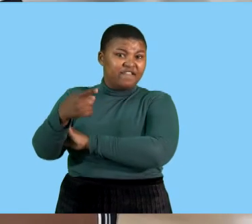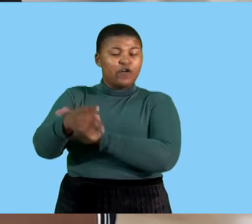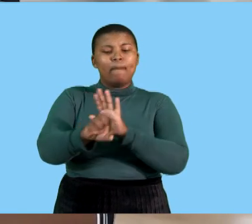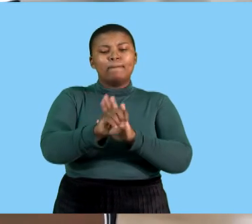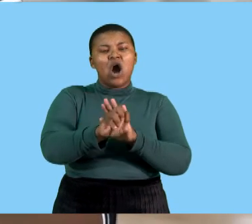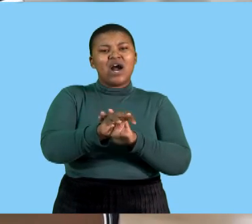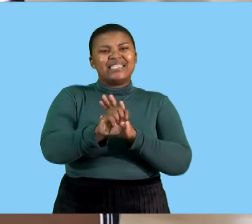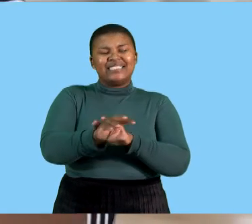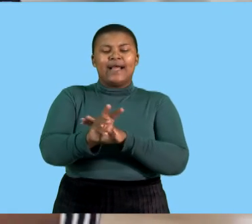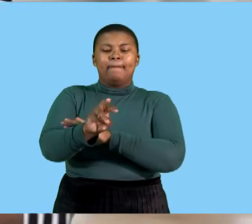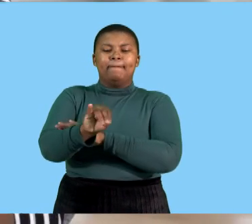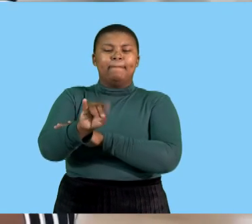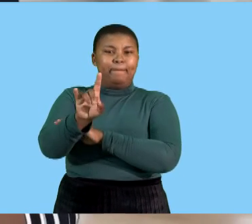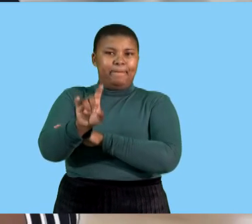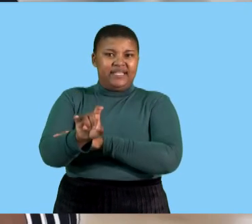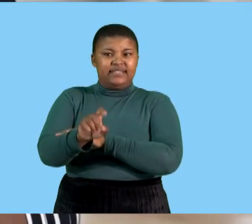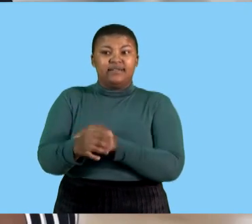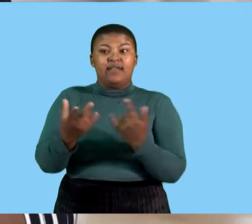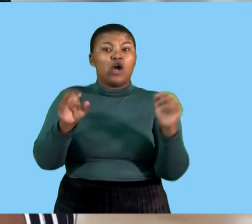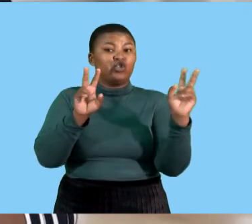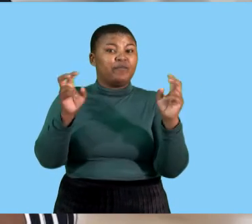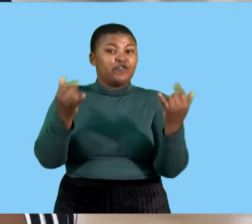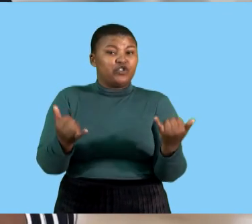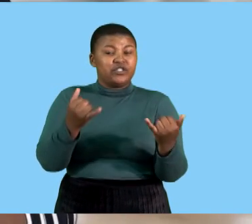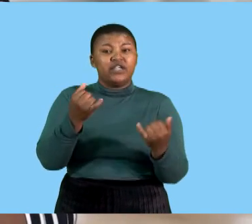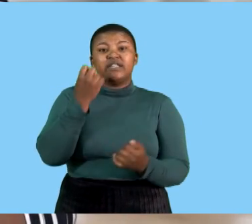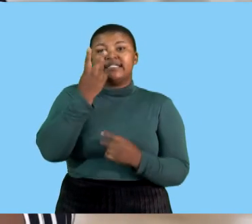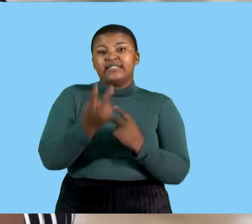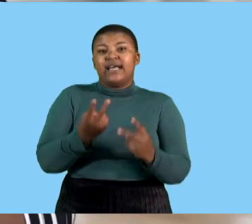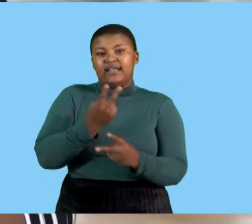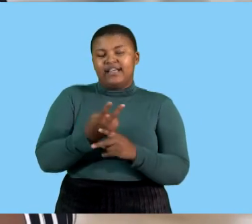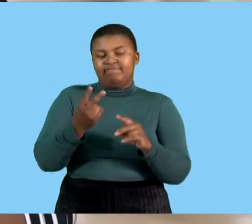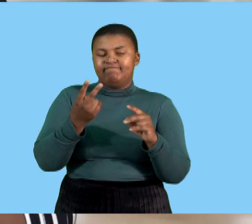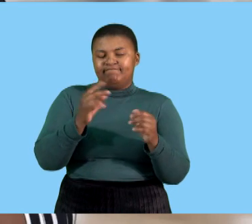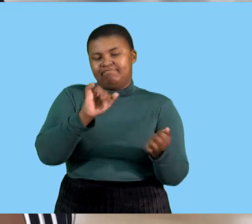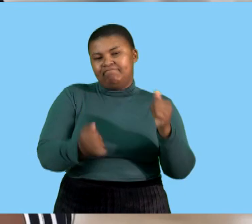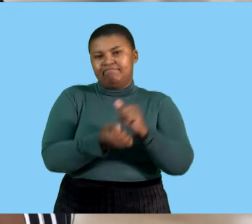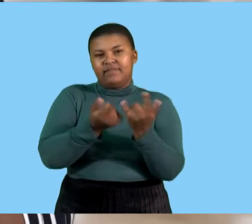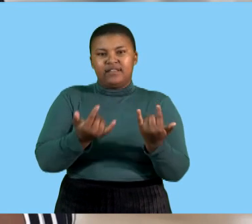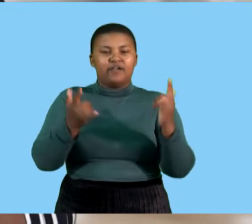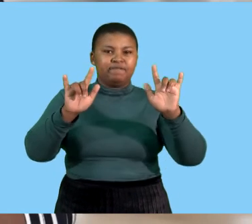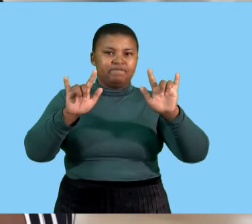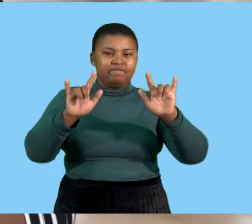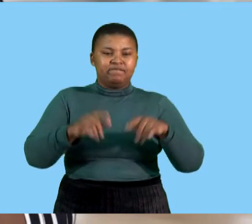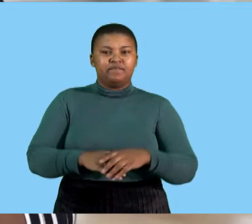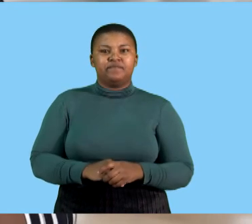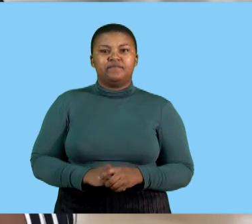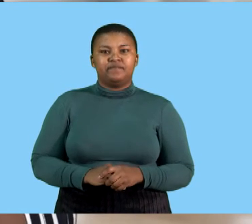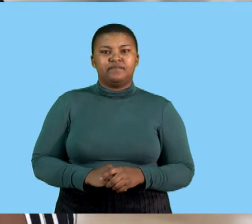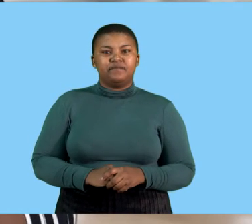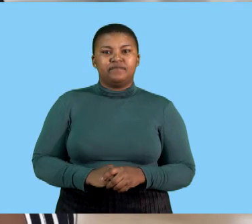is your topic for today. We will leave it there, and then I'll see you next time. Thank you. Goodbye.